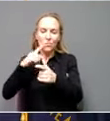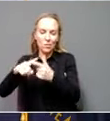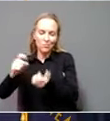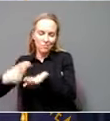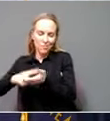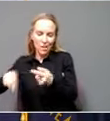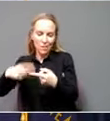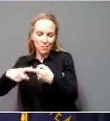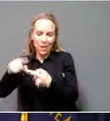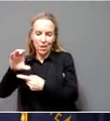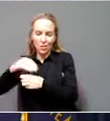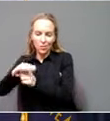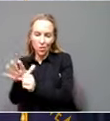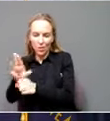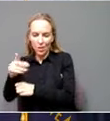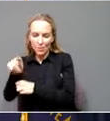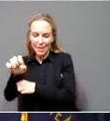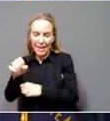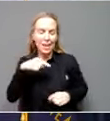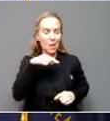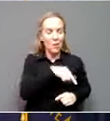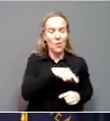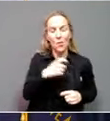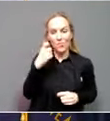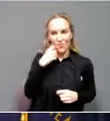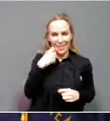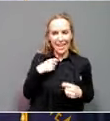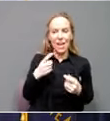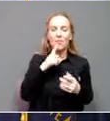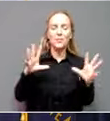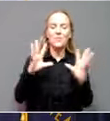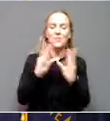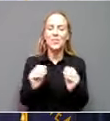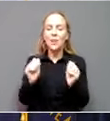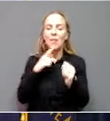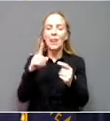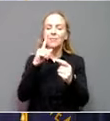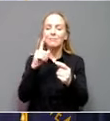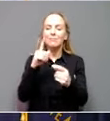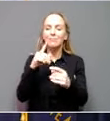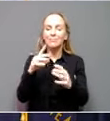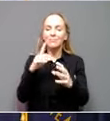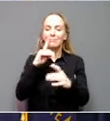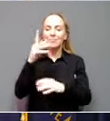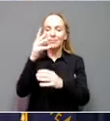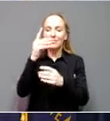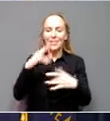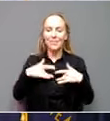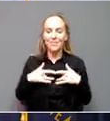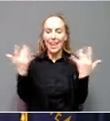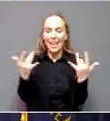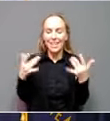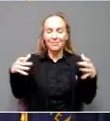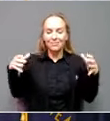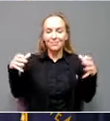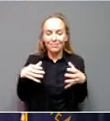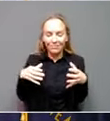Public Schools, Mayor Fisher, Congressman Yarmouth, four great